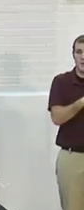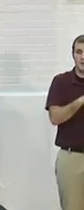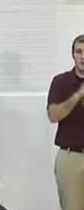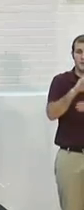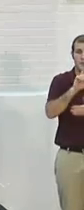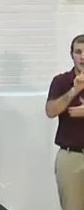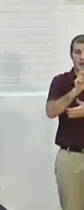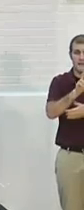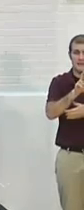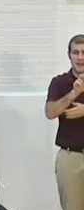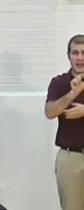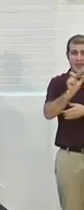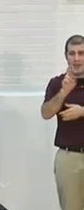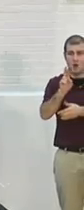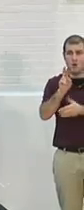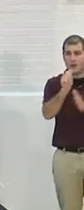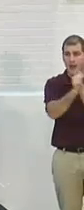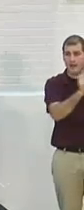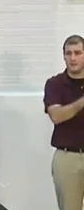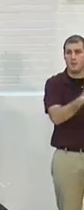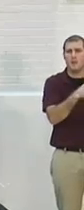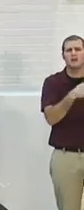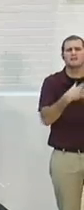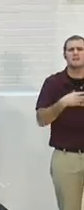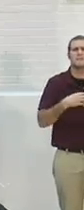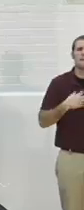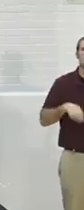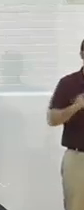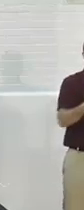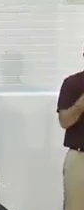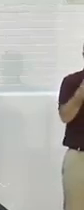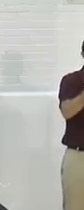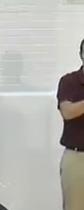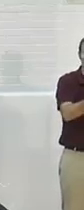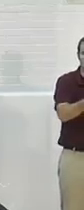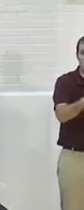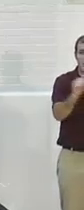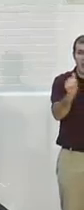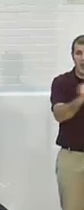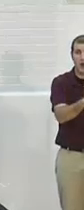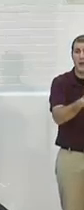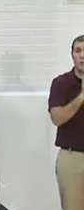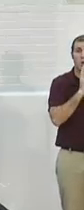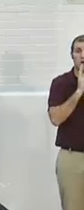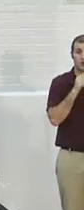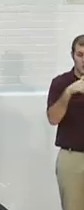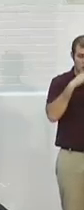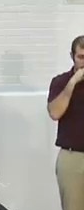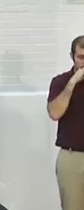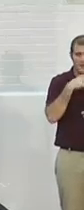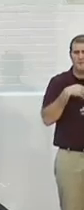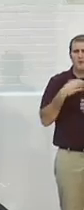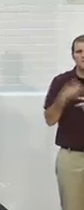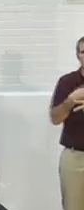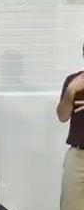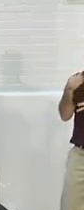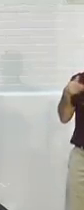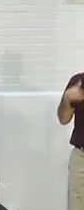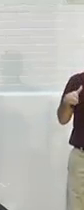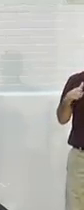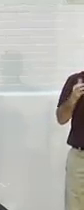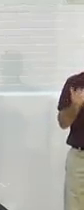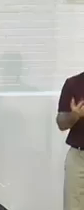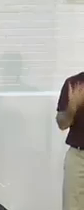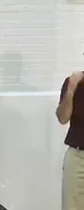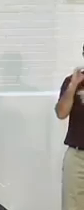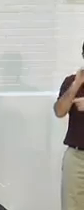Act, because I think it's important for us to give clean air and clean water to our kids. On the other hand, if we can figure out a way to burn coal that is clean